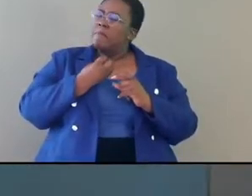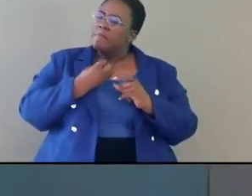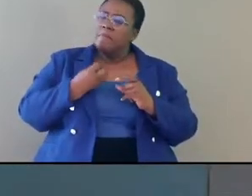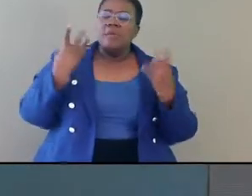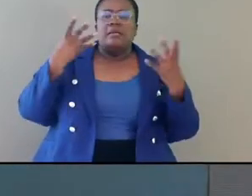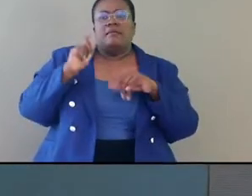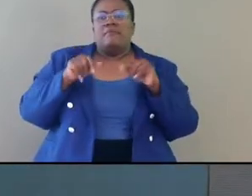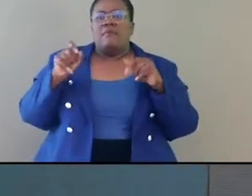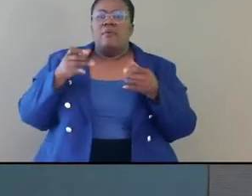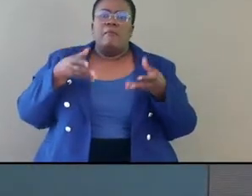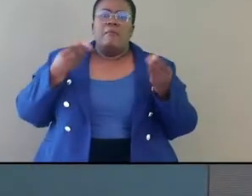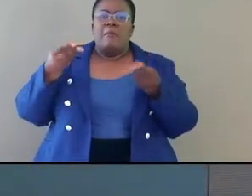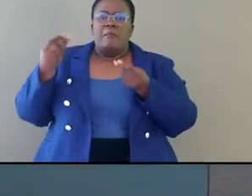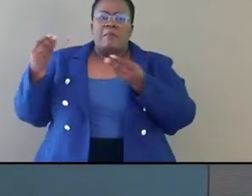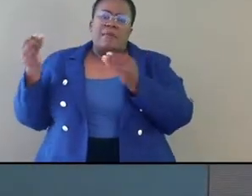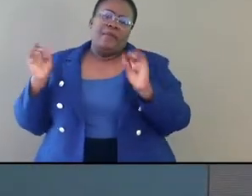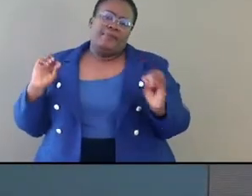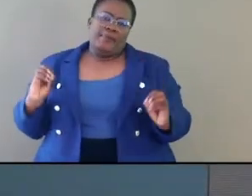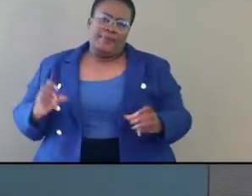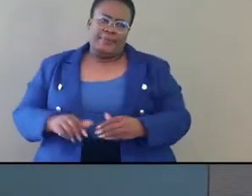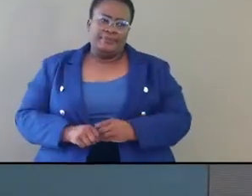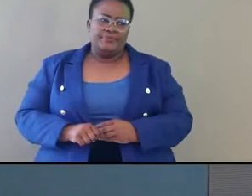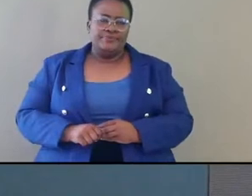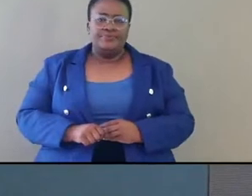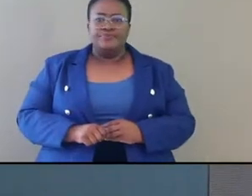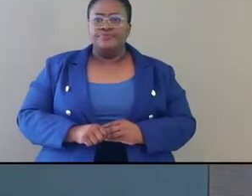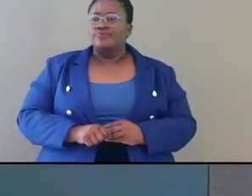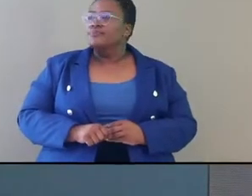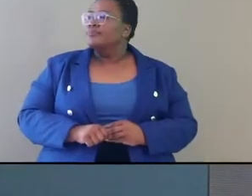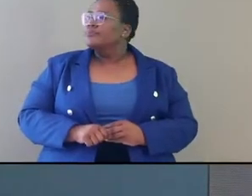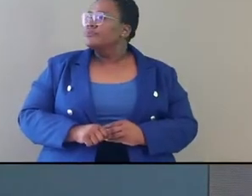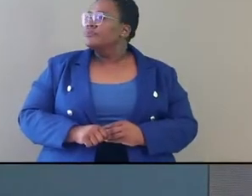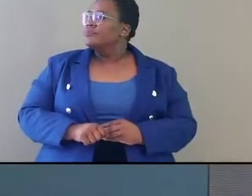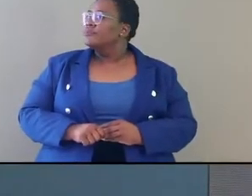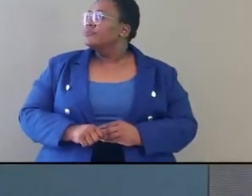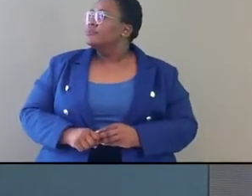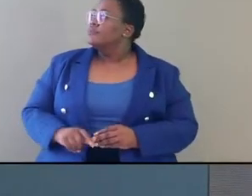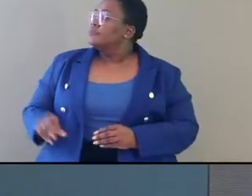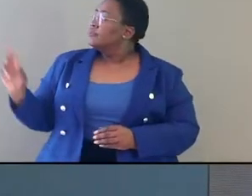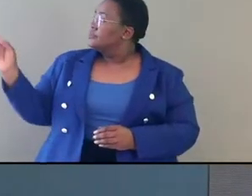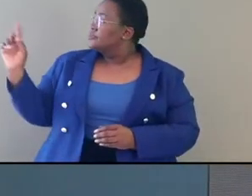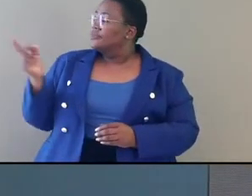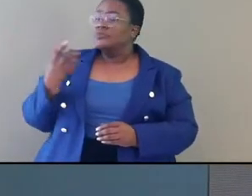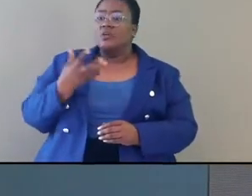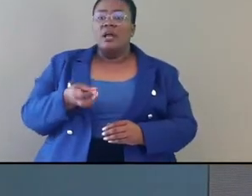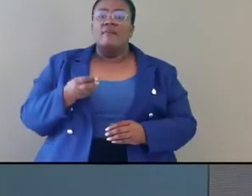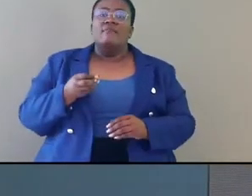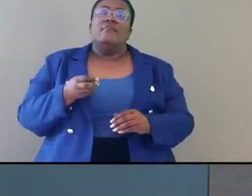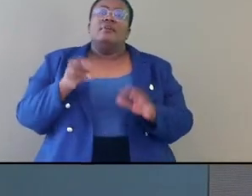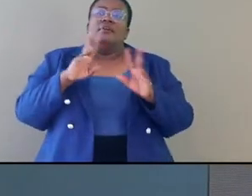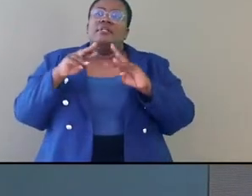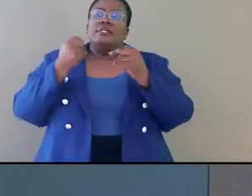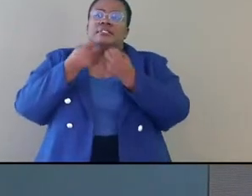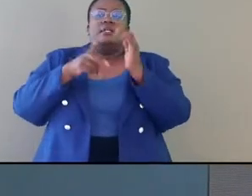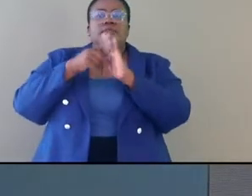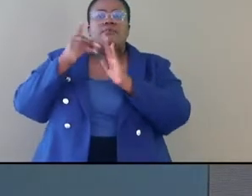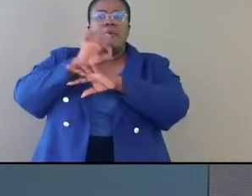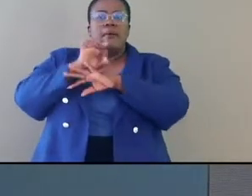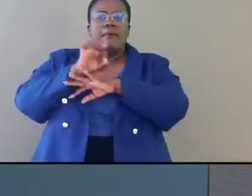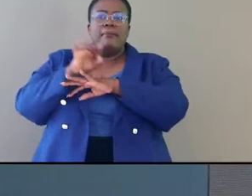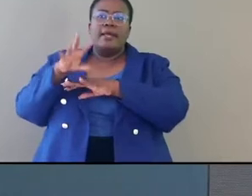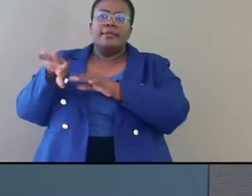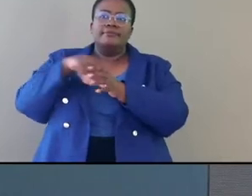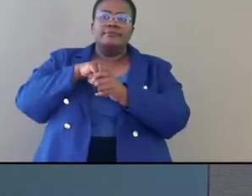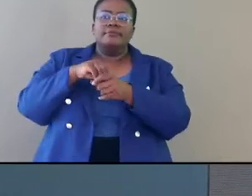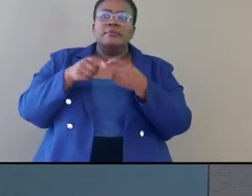who are not receiving what they should and so here I highlight the national development plan and part of it is all about